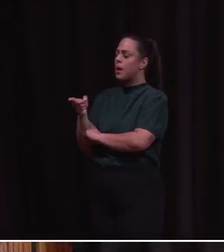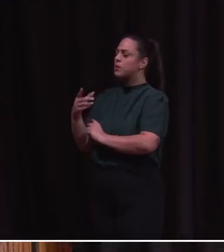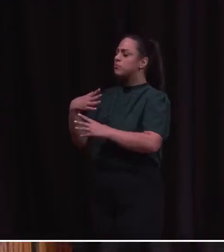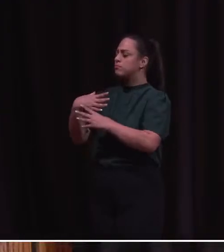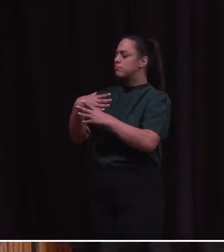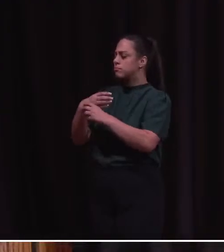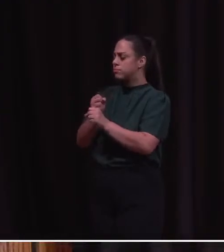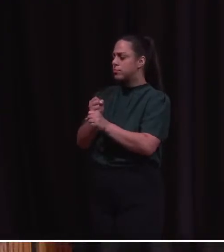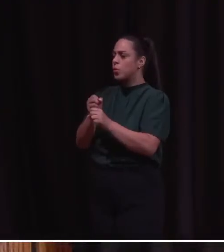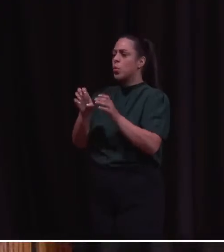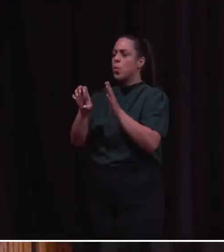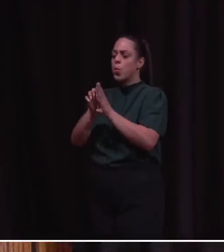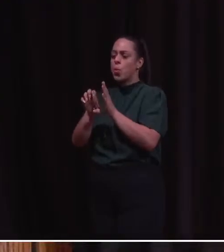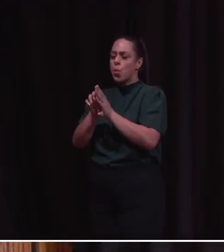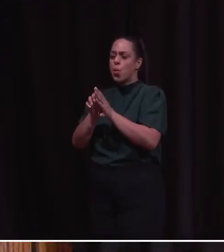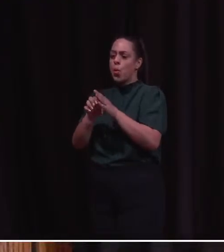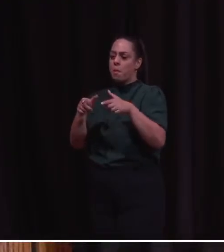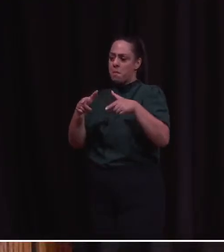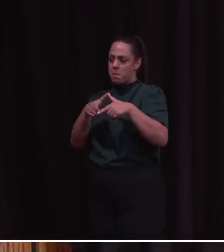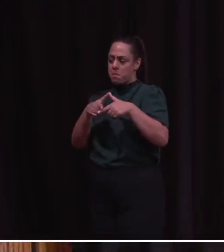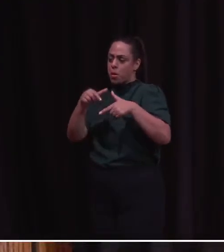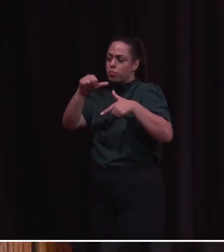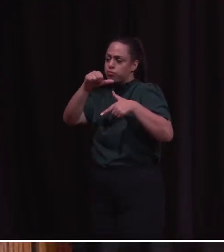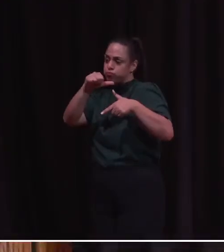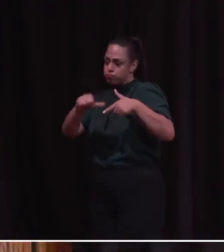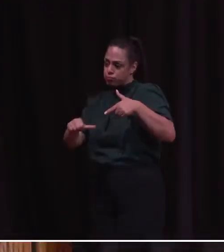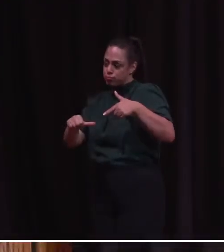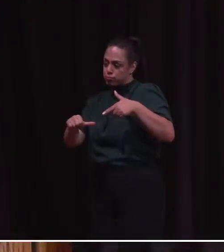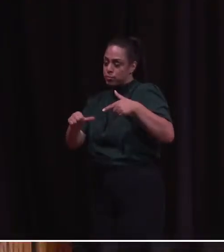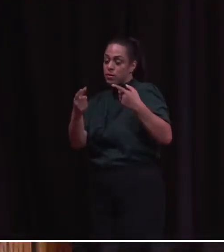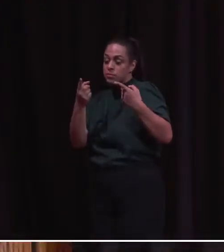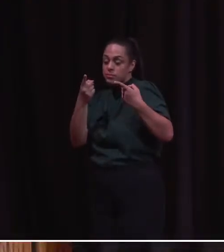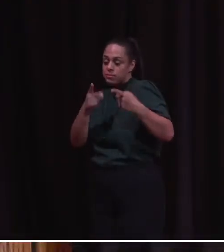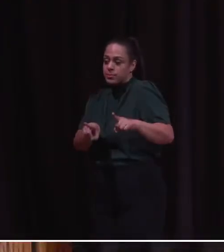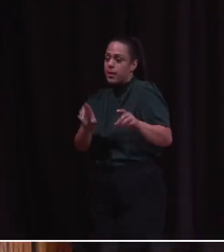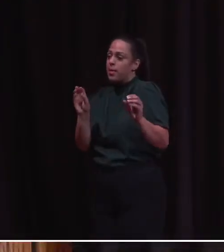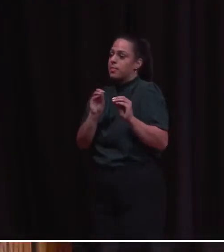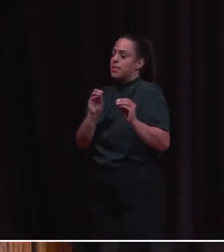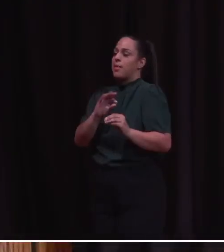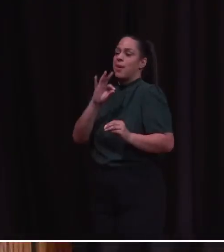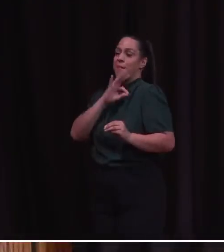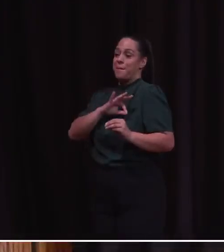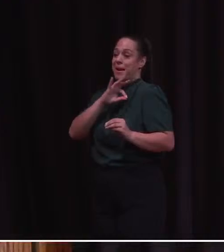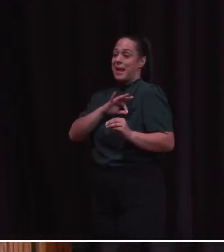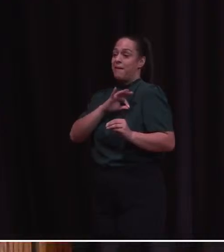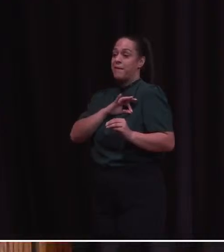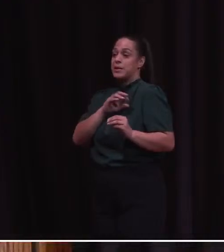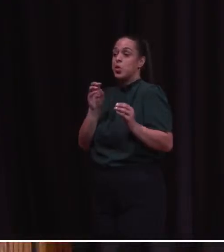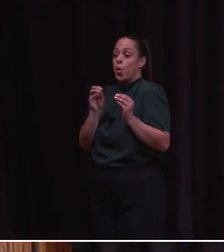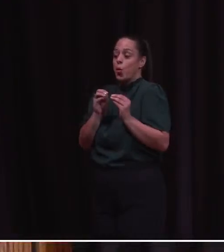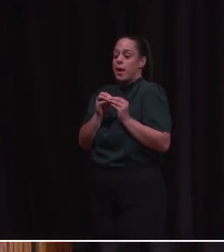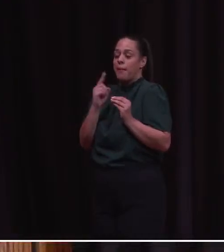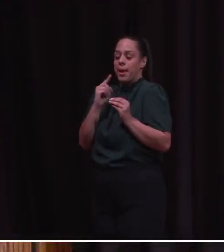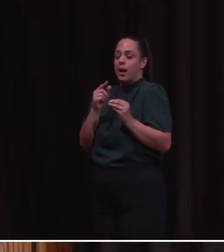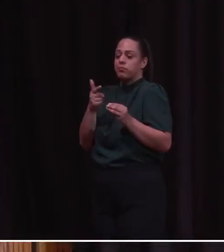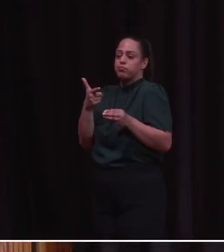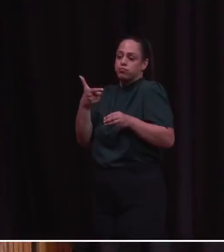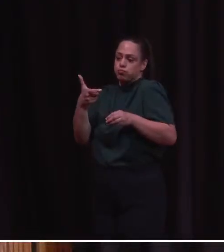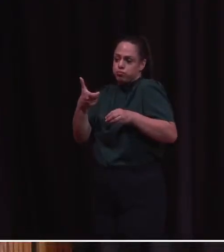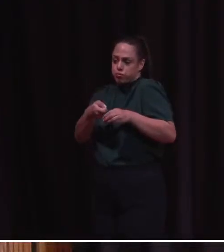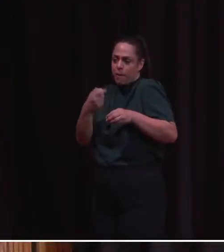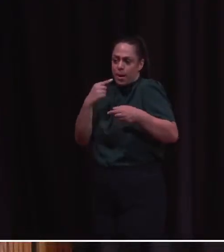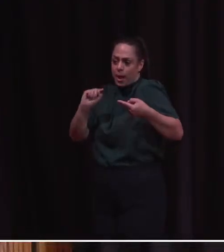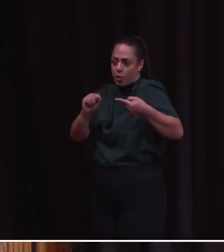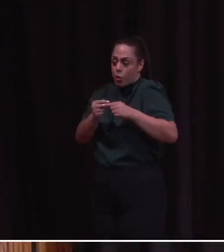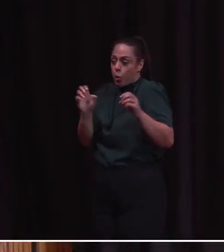the benefit of anesthesia. And he did this because he believed, and